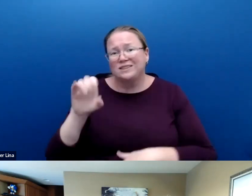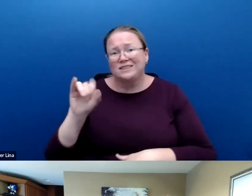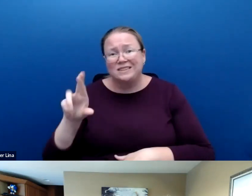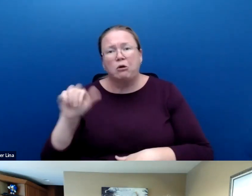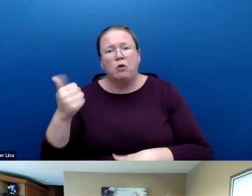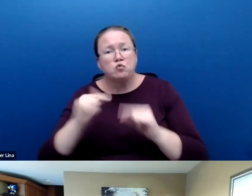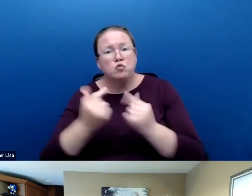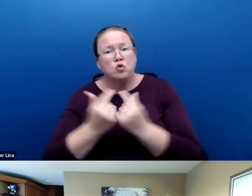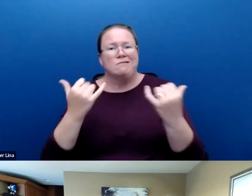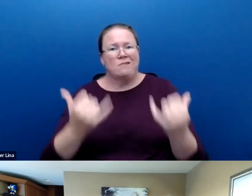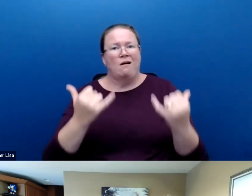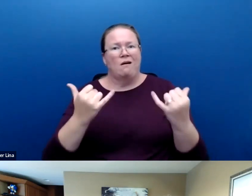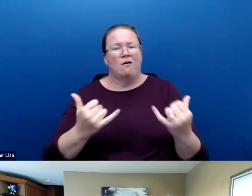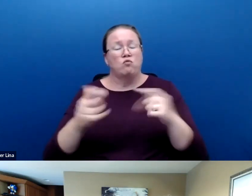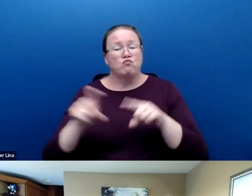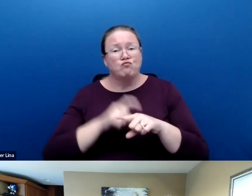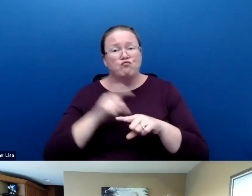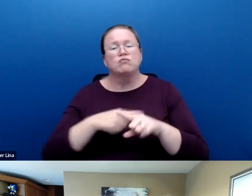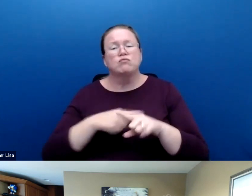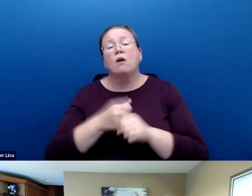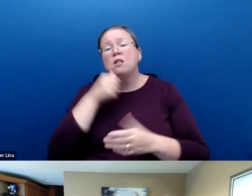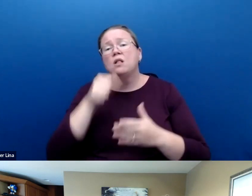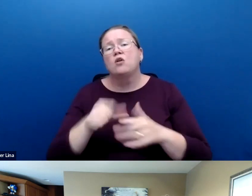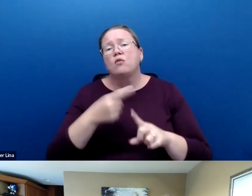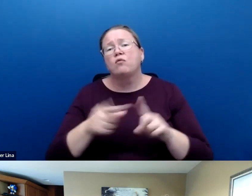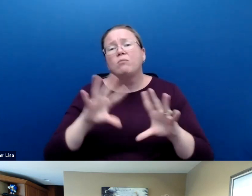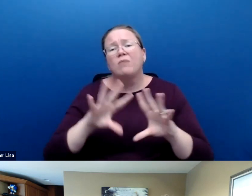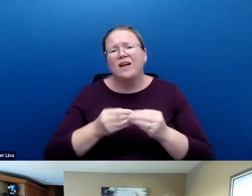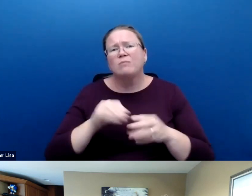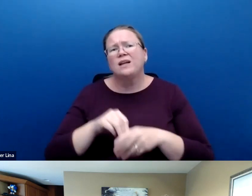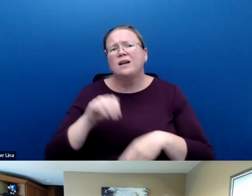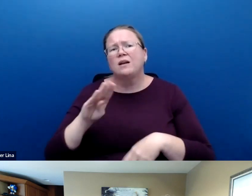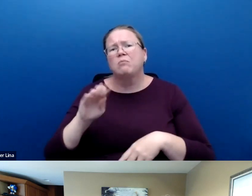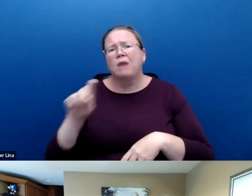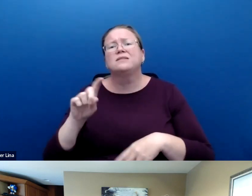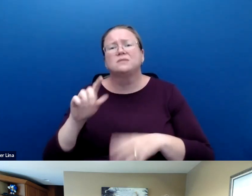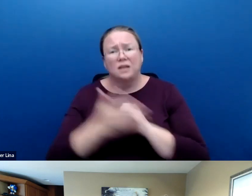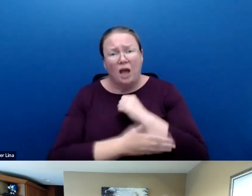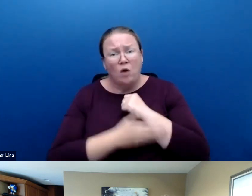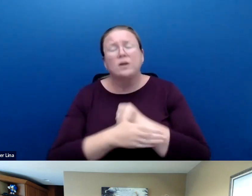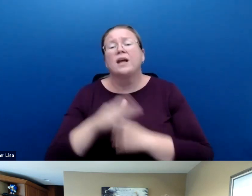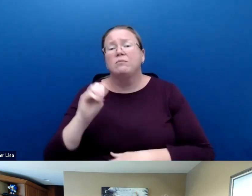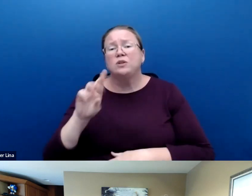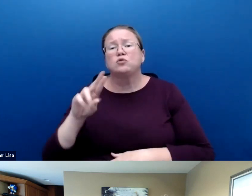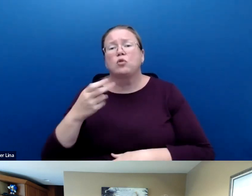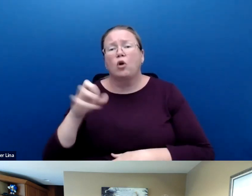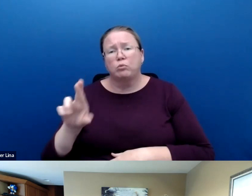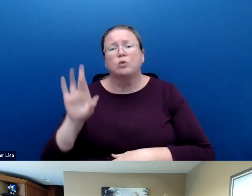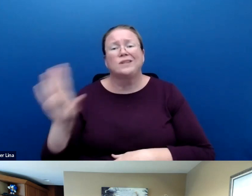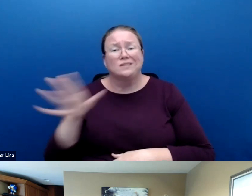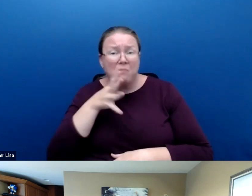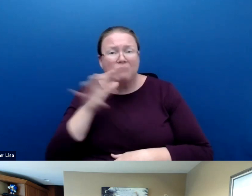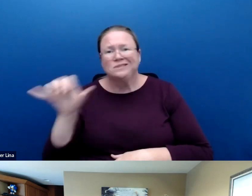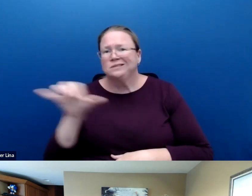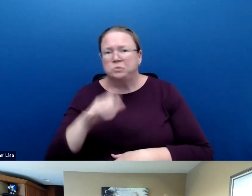groups, we are now getting calls. I received a letter from a family in Bucks County, Mr. Robert Harper, whose mother,